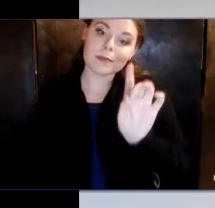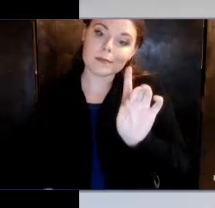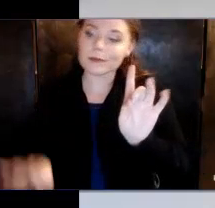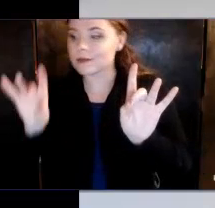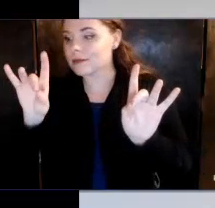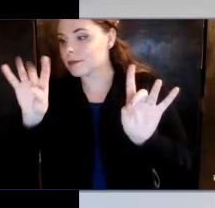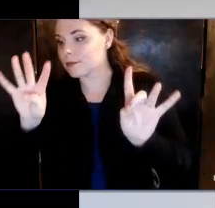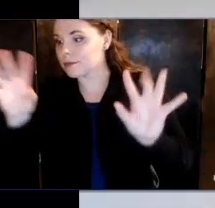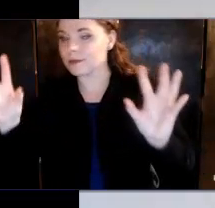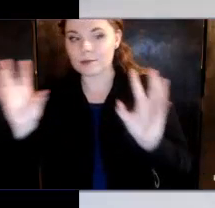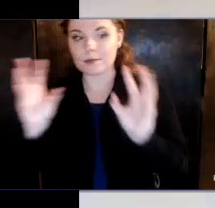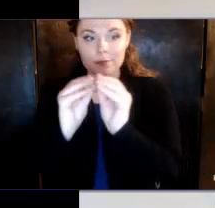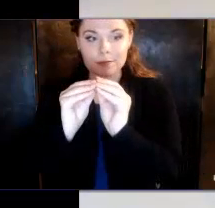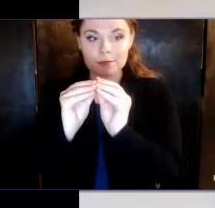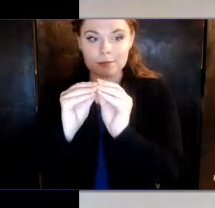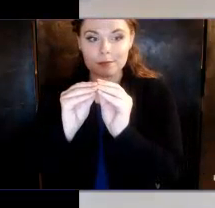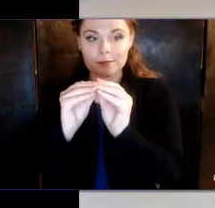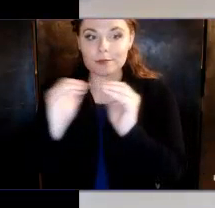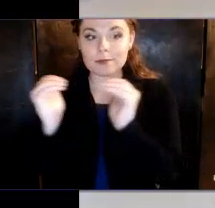plus 84